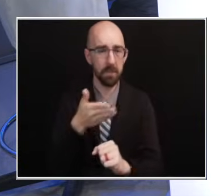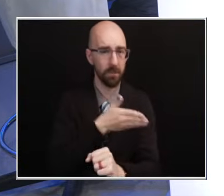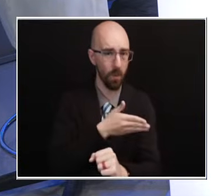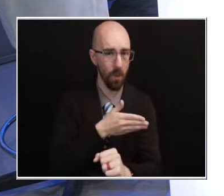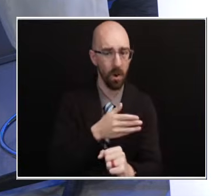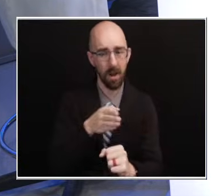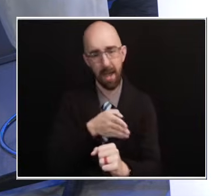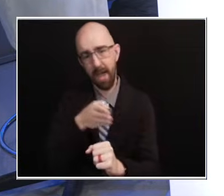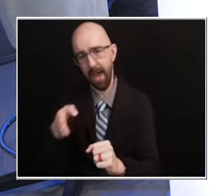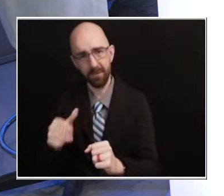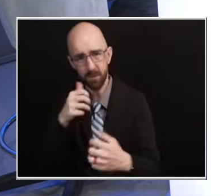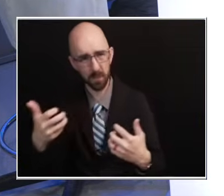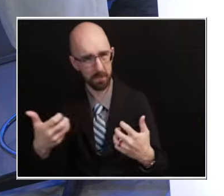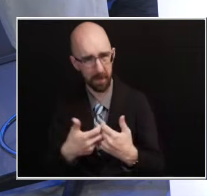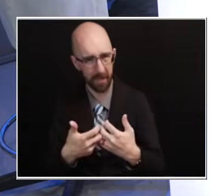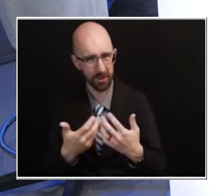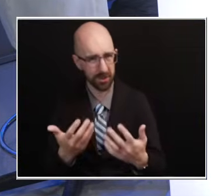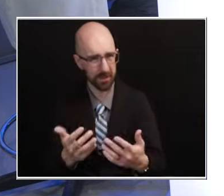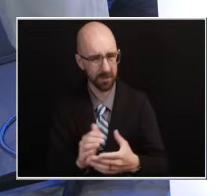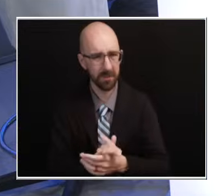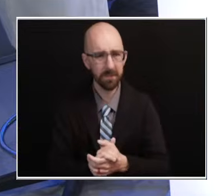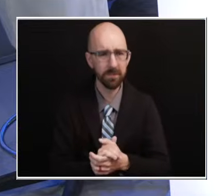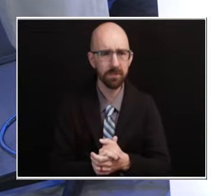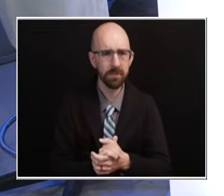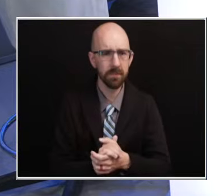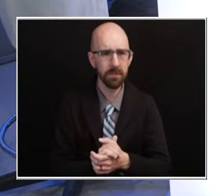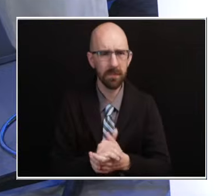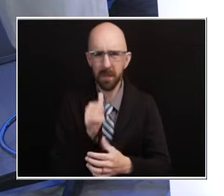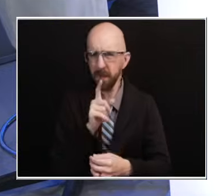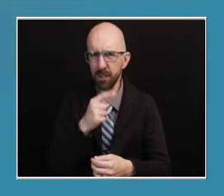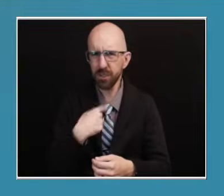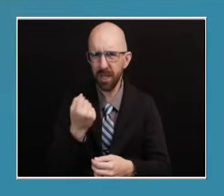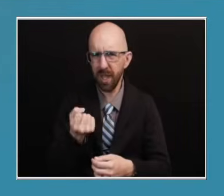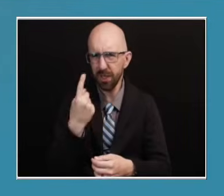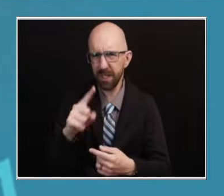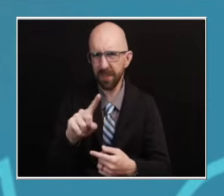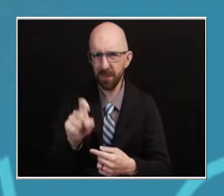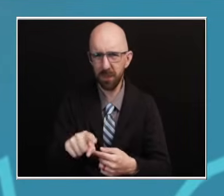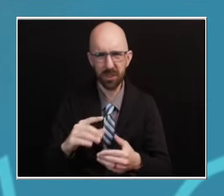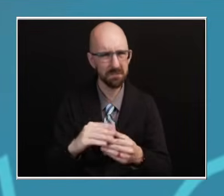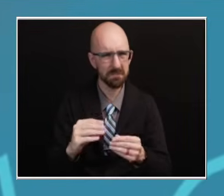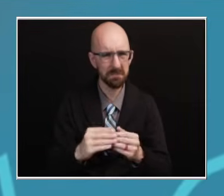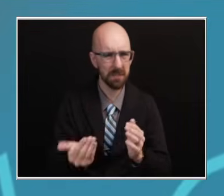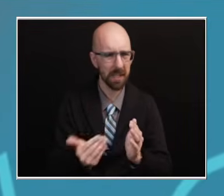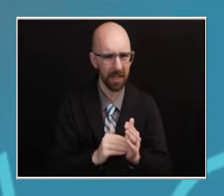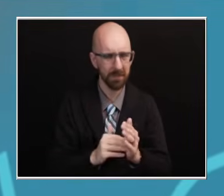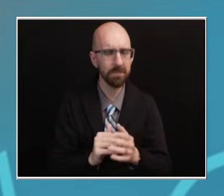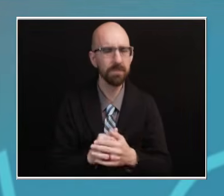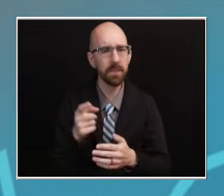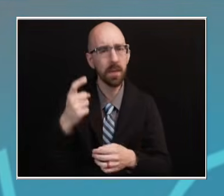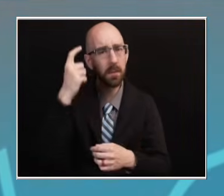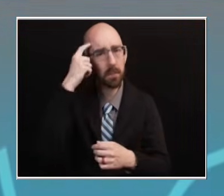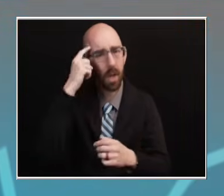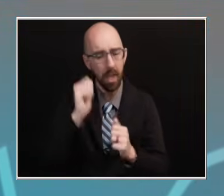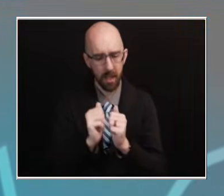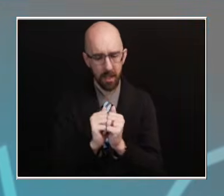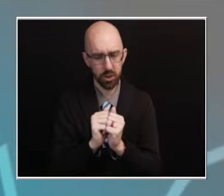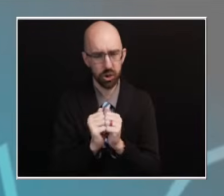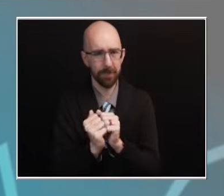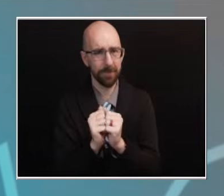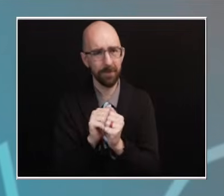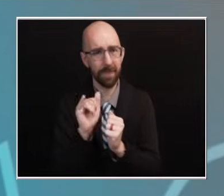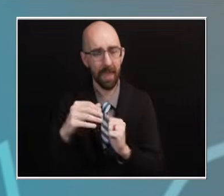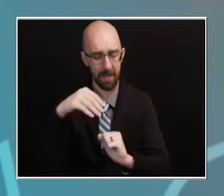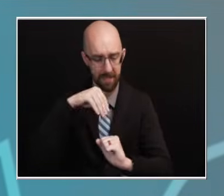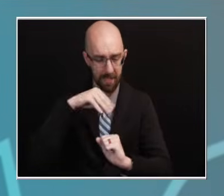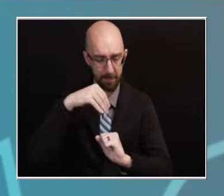the surgery? I'm not sure I understand that question. Say that again. Does the brain shift around enough that the imaging you got before